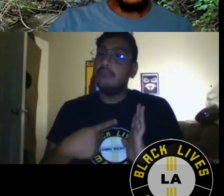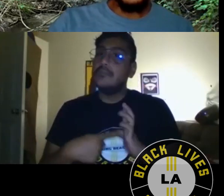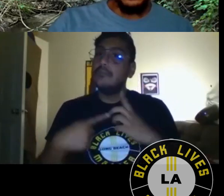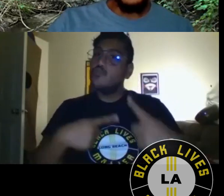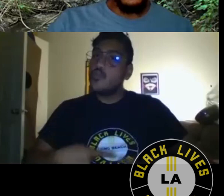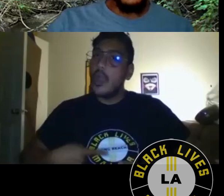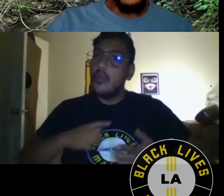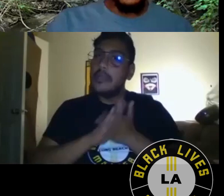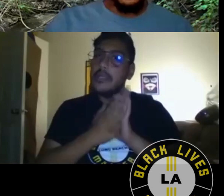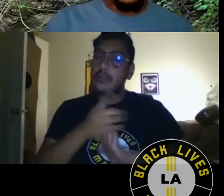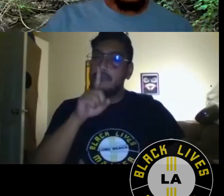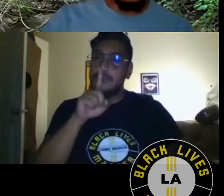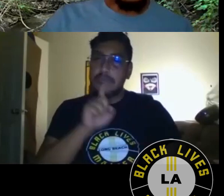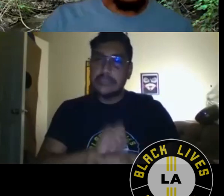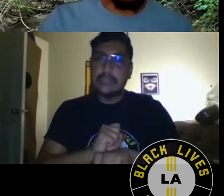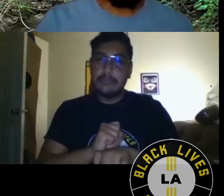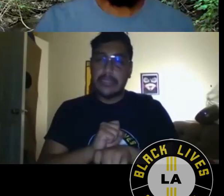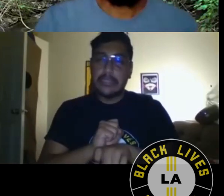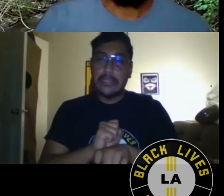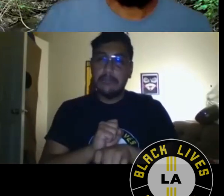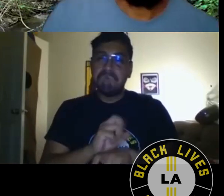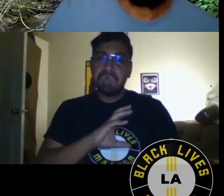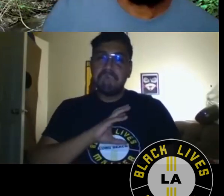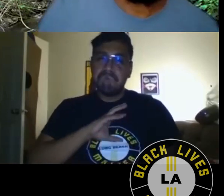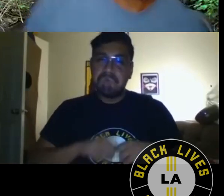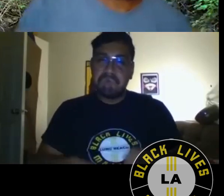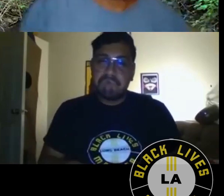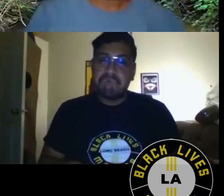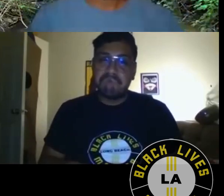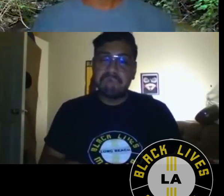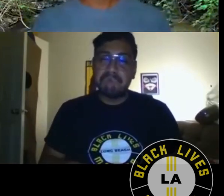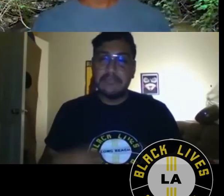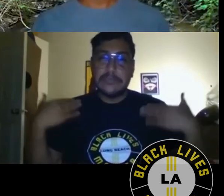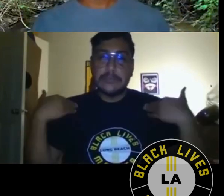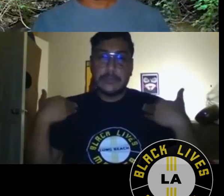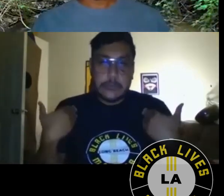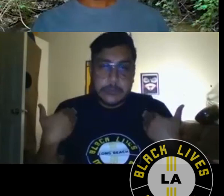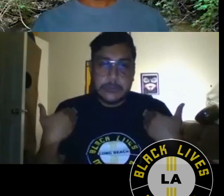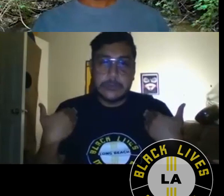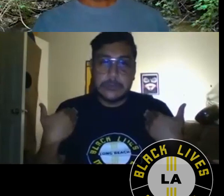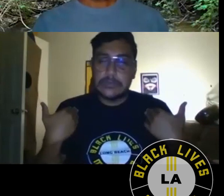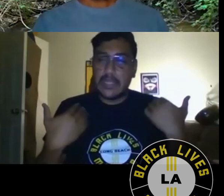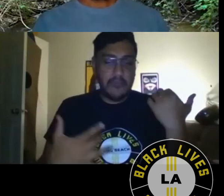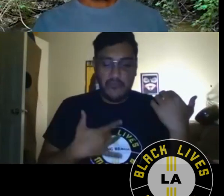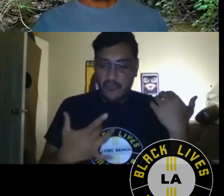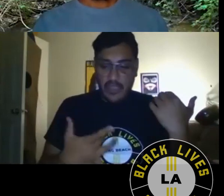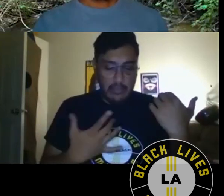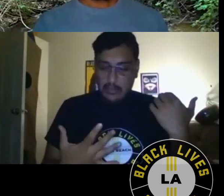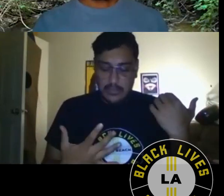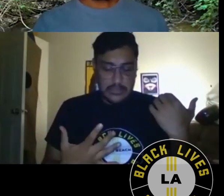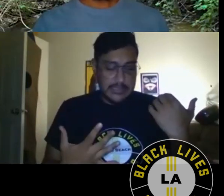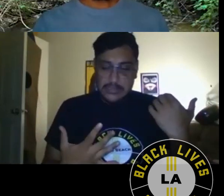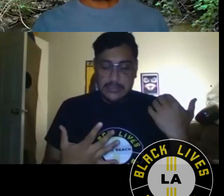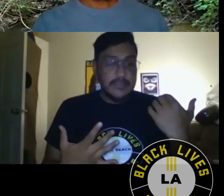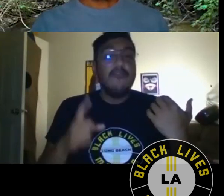heavy. You know, the struggle can be really heavy, and we're weighed down by process. Like, you know, when I